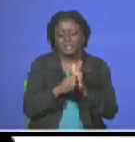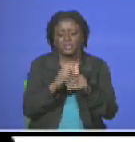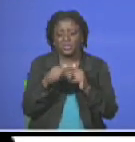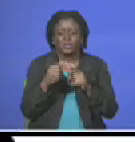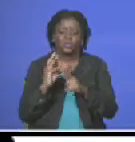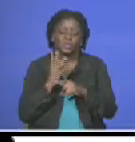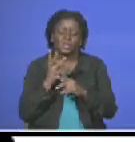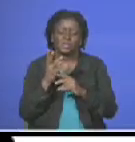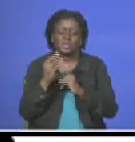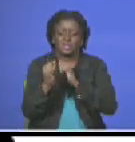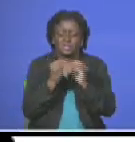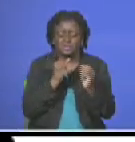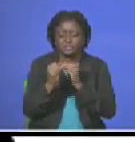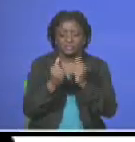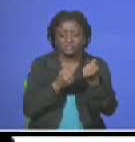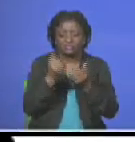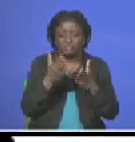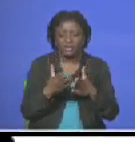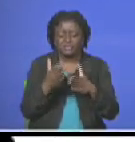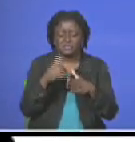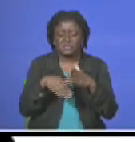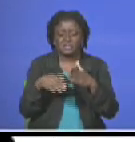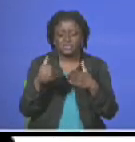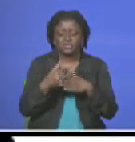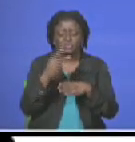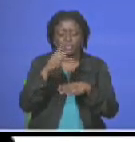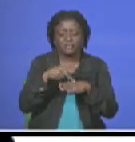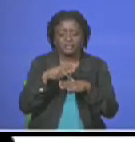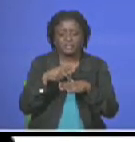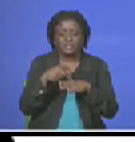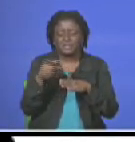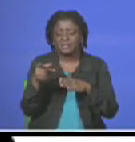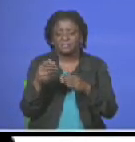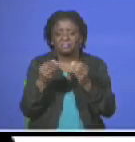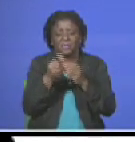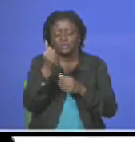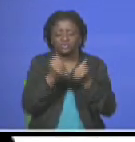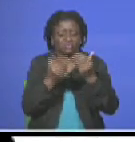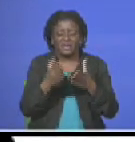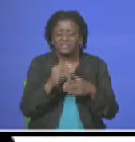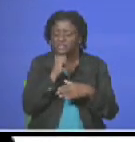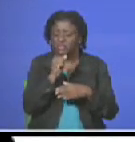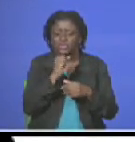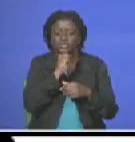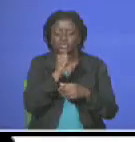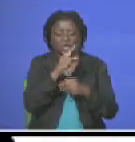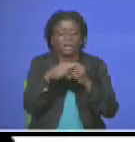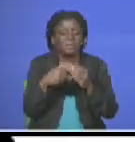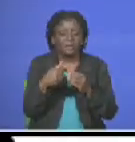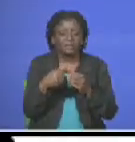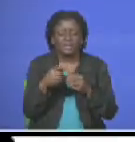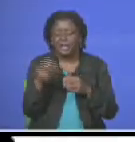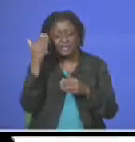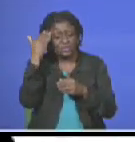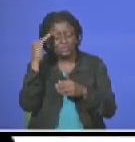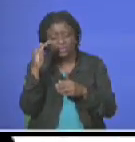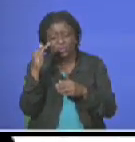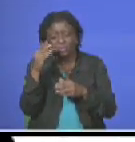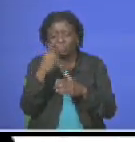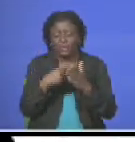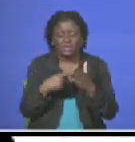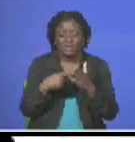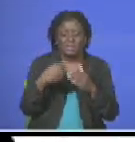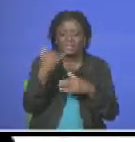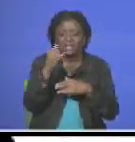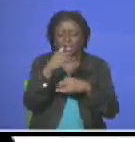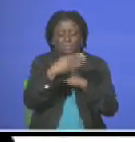interviewed motorists in New Providence, the sign is something most drivers aren't too sure about. I have no awareness about the yellow box. I did not know